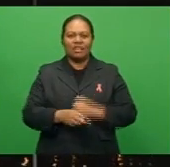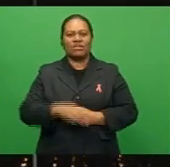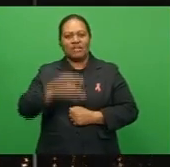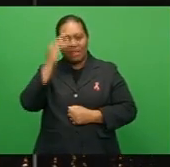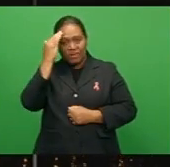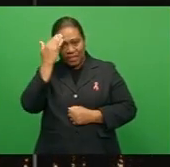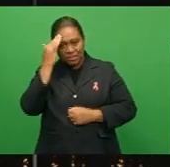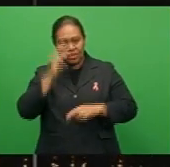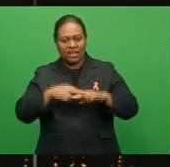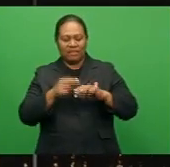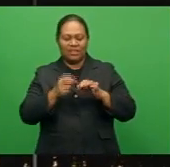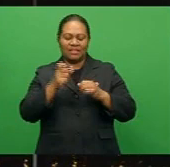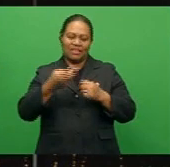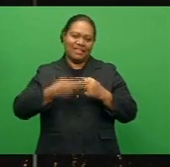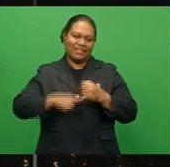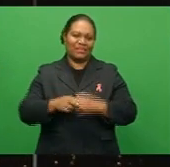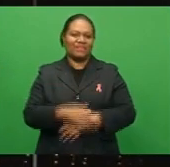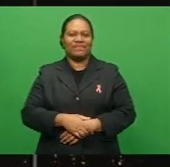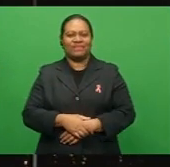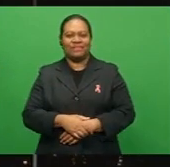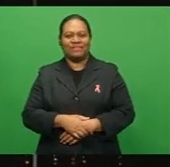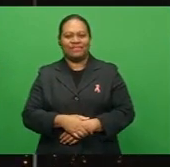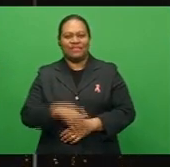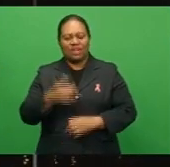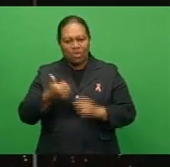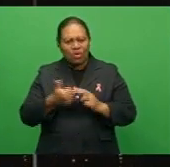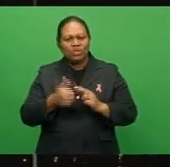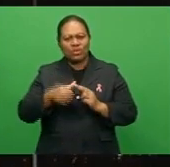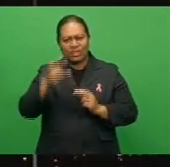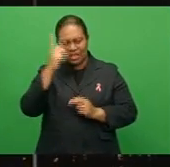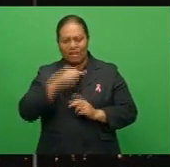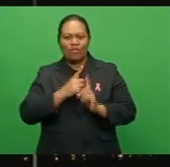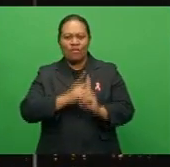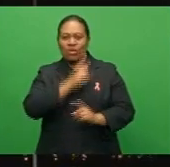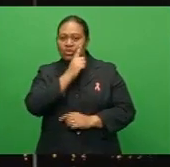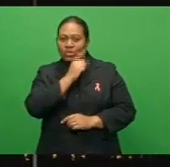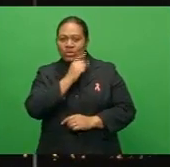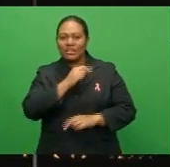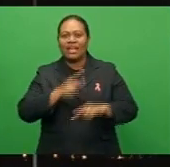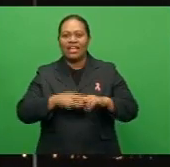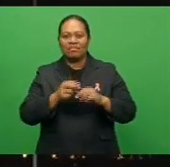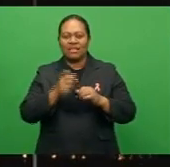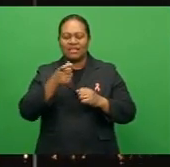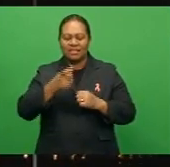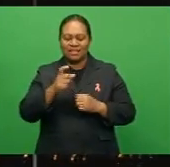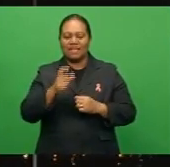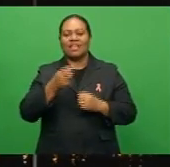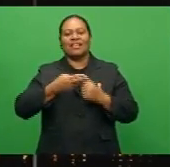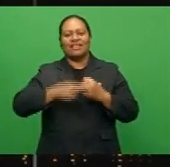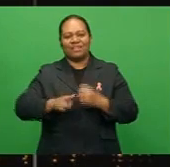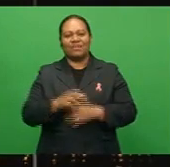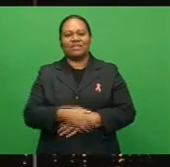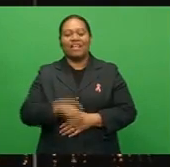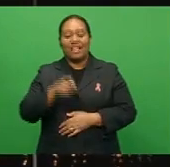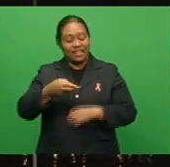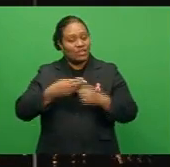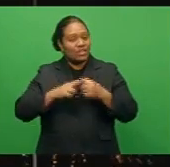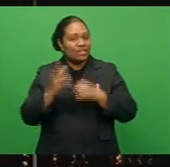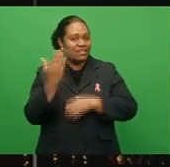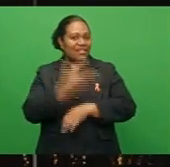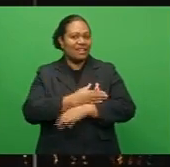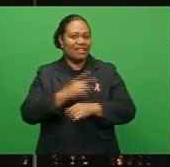expected. And turning to the tides, low tide is at 12:49 a.m. with the next high tide at 6:55 tomorrow.